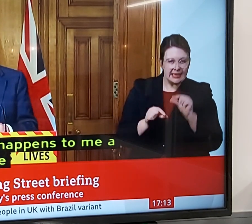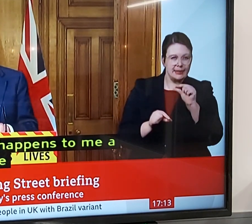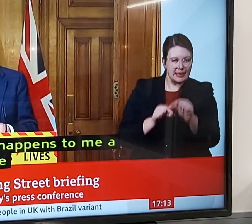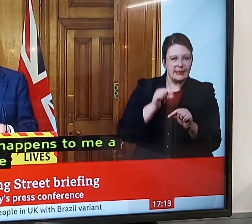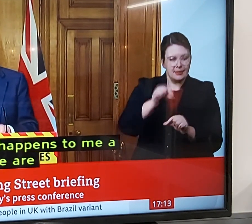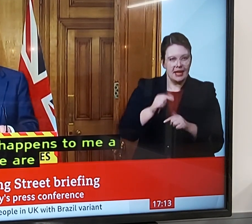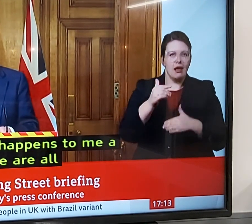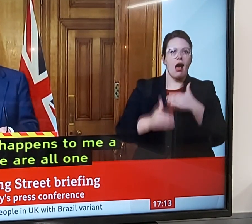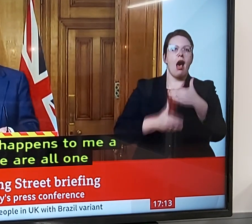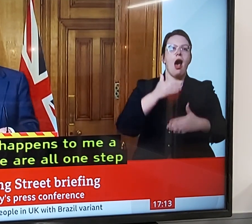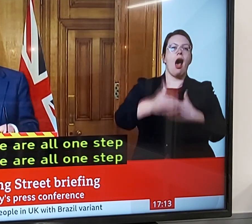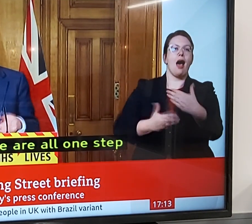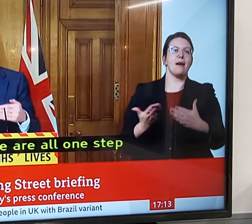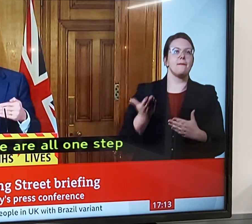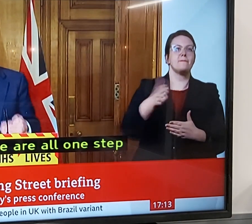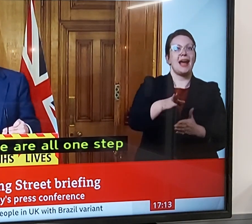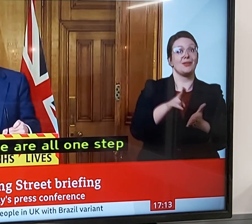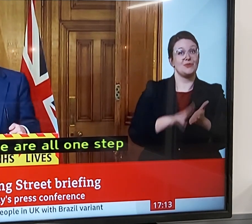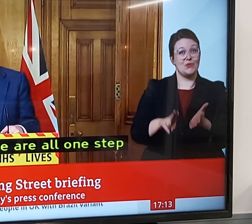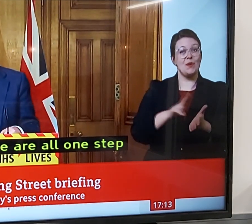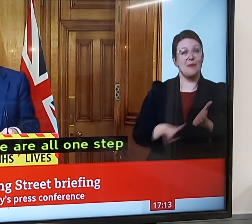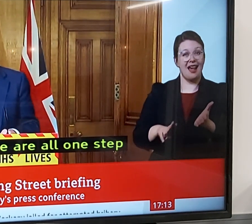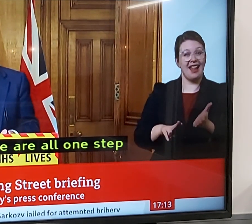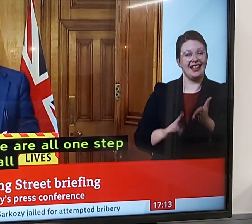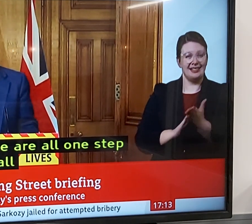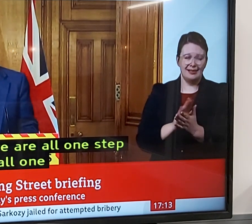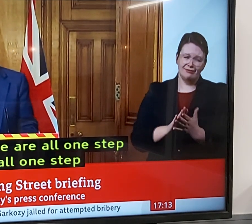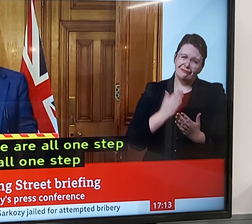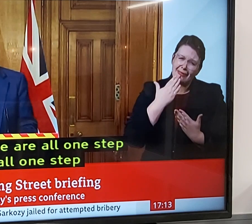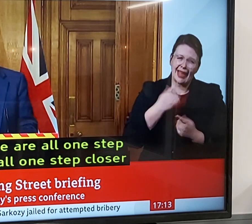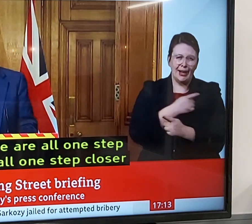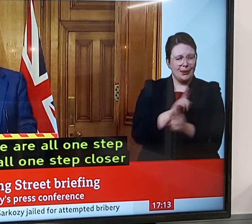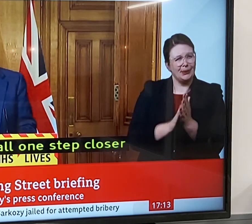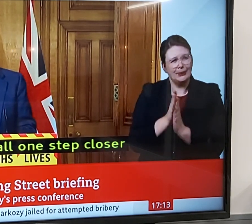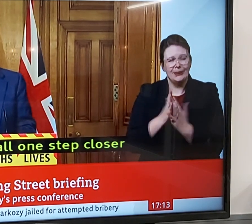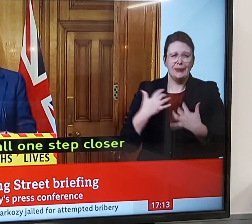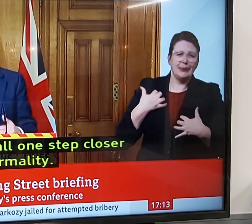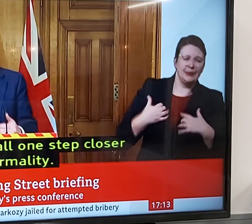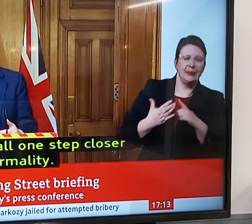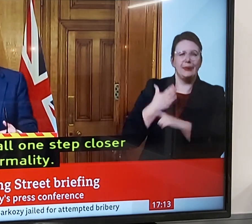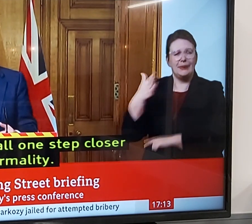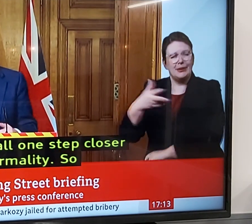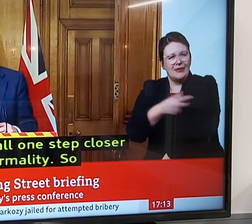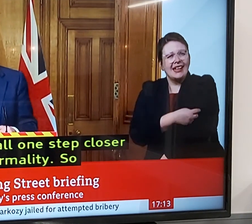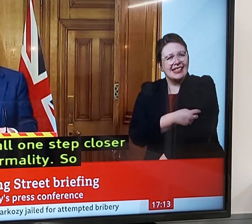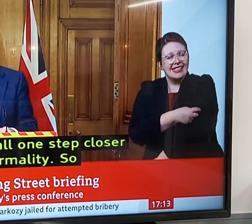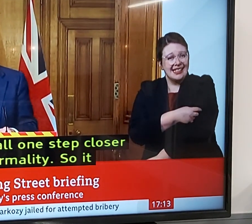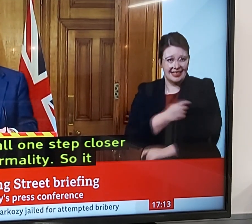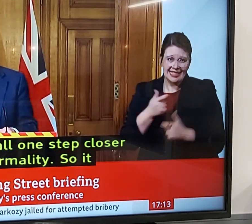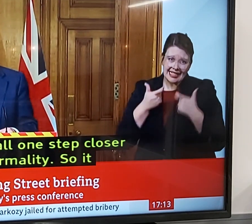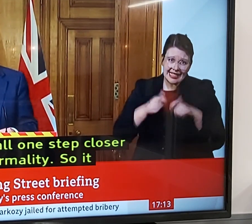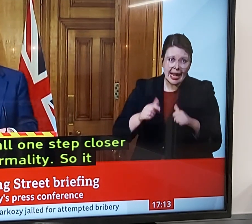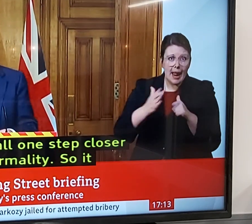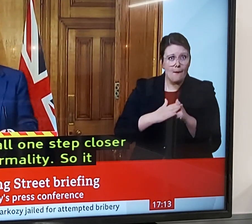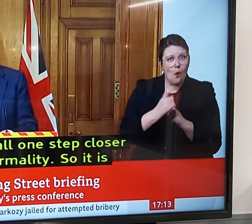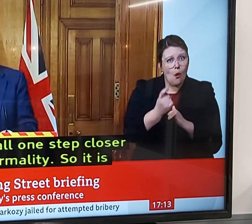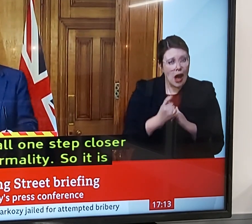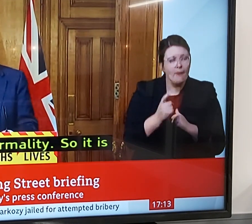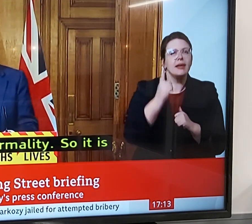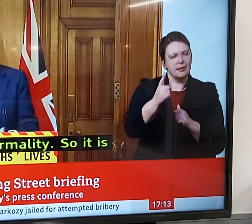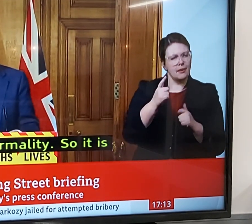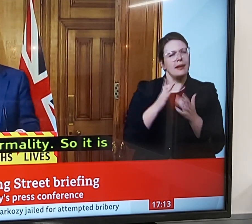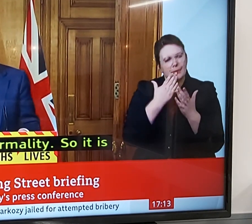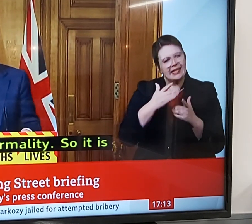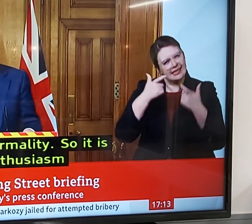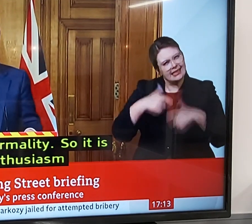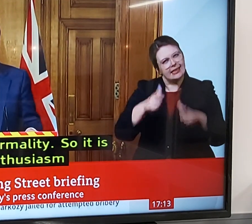to normality. So it is fantastic the enthusiasm that people are showing, and we've still got a long way to go, so let's stick at